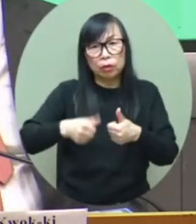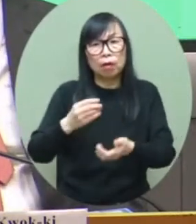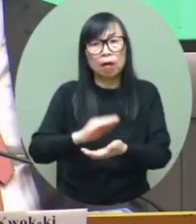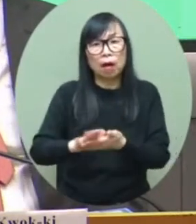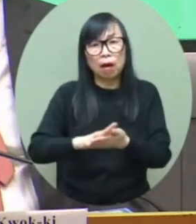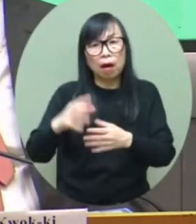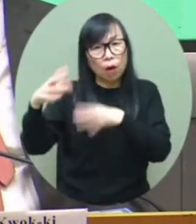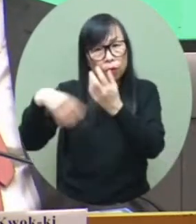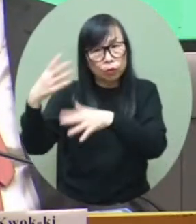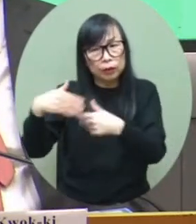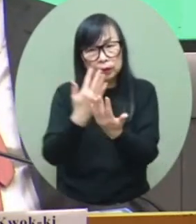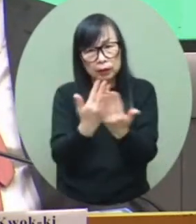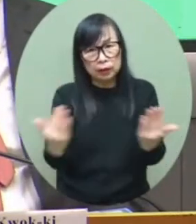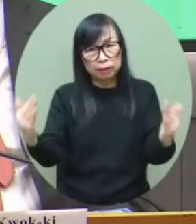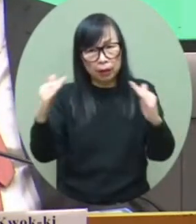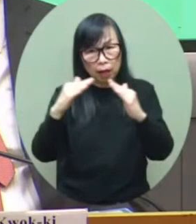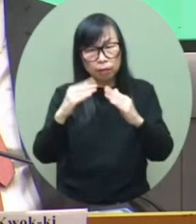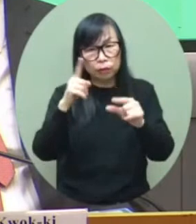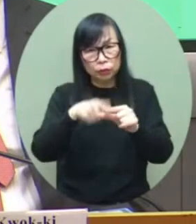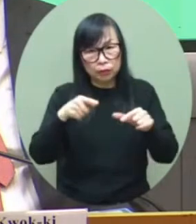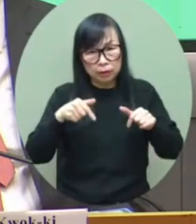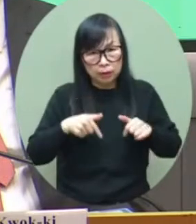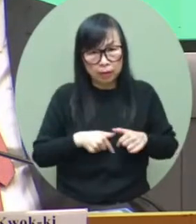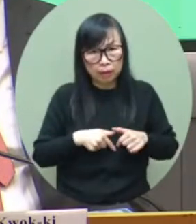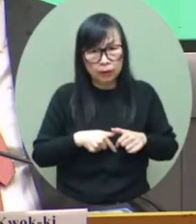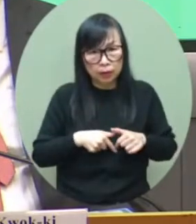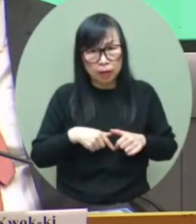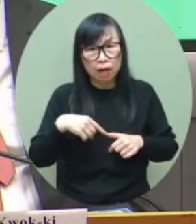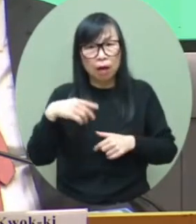MICE hub in the region.